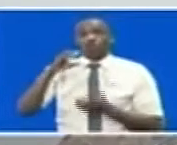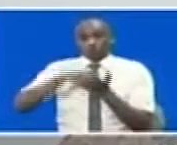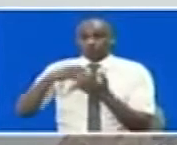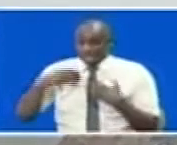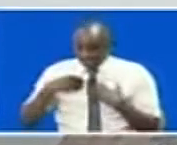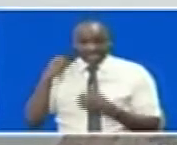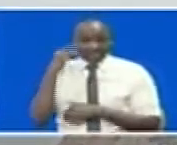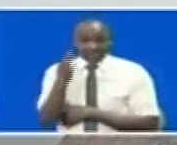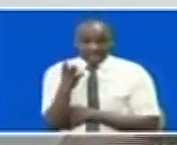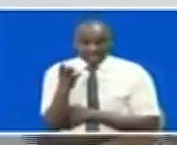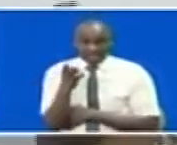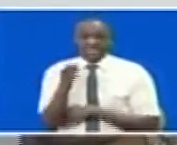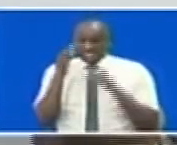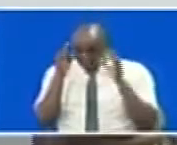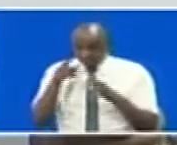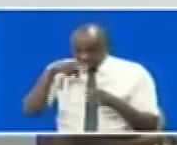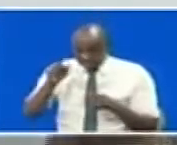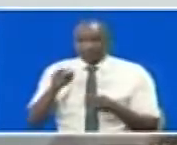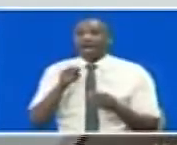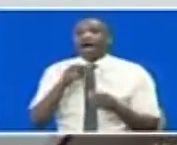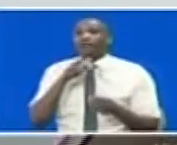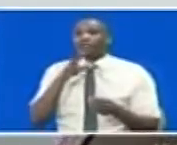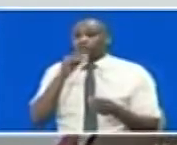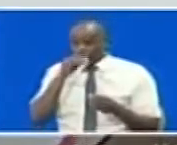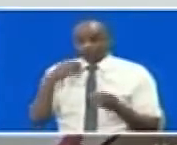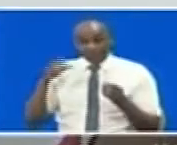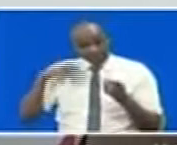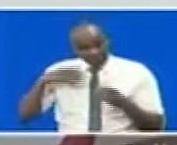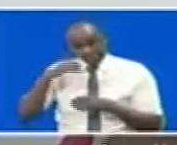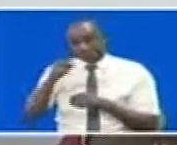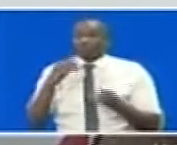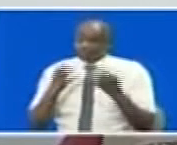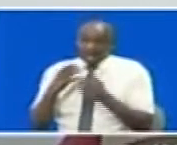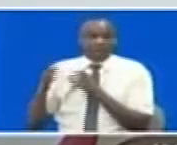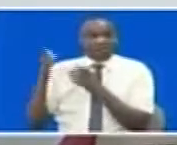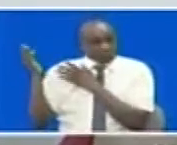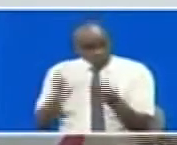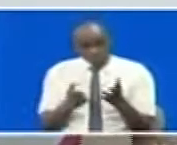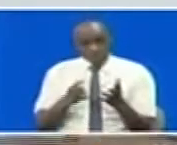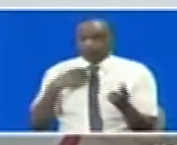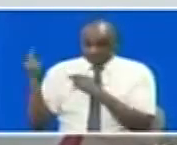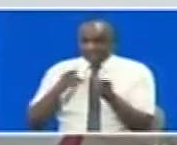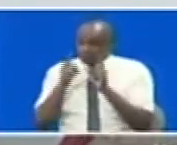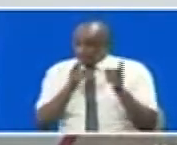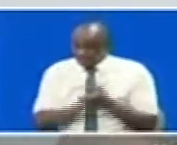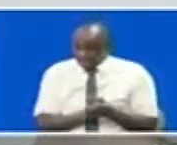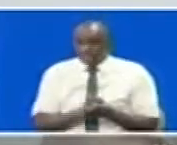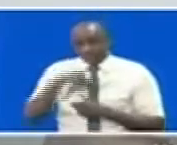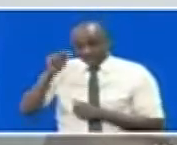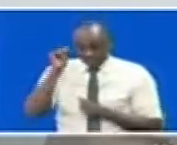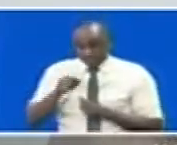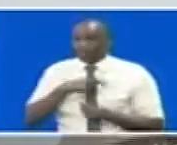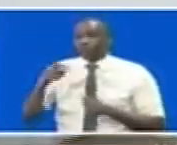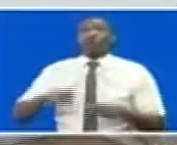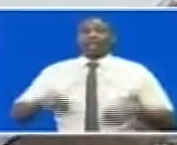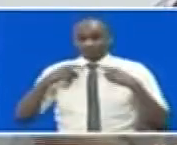actually a crime that if you make utterances that incite people to warlike behavior, mm-hmm. then you are liable to life